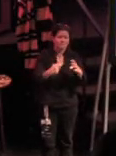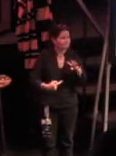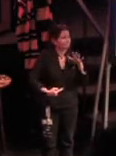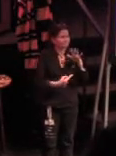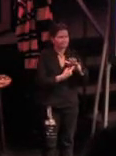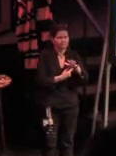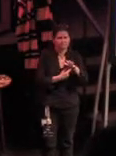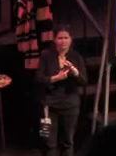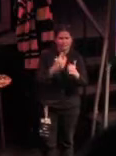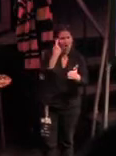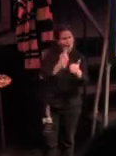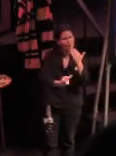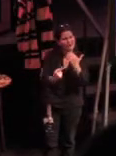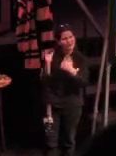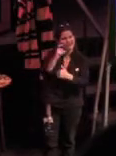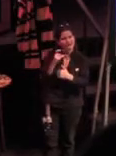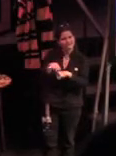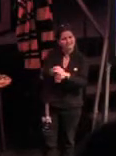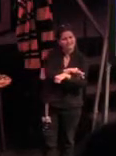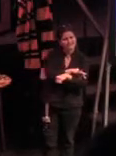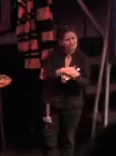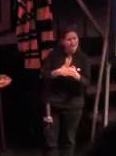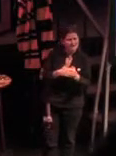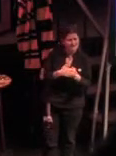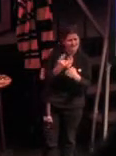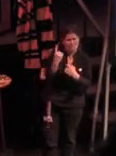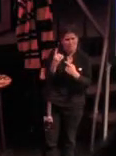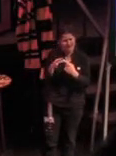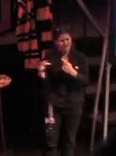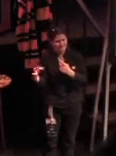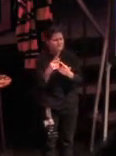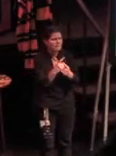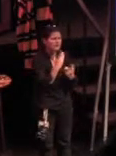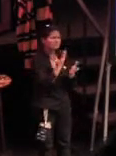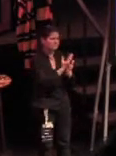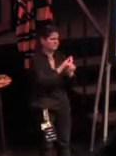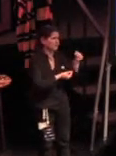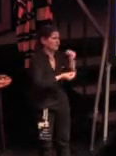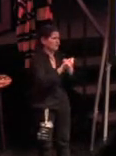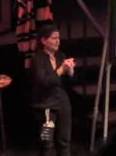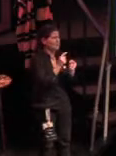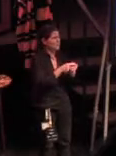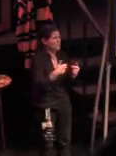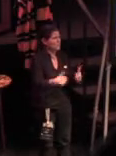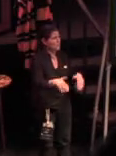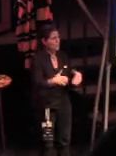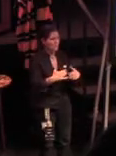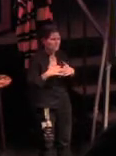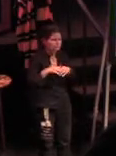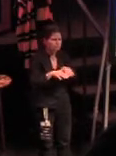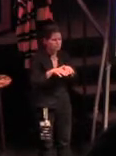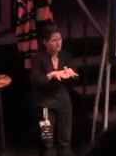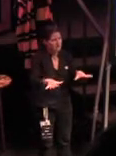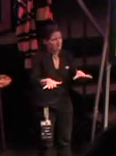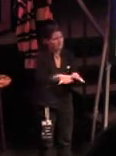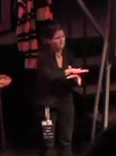one facet, and I found myself in meetings where people would be looking at a brochure for marketing a